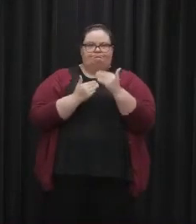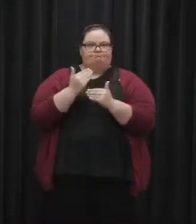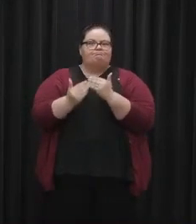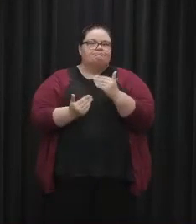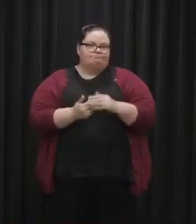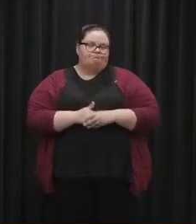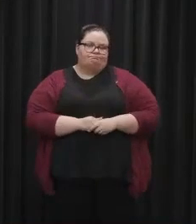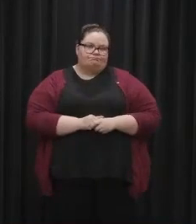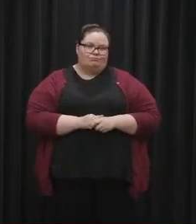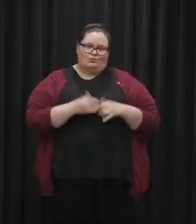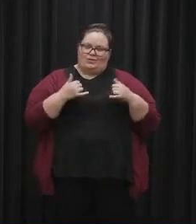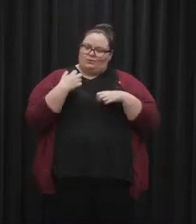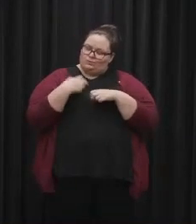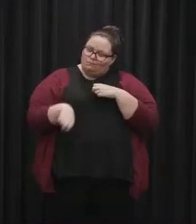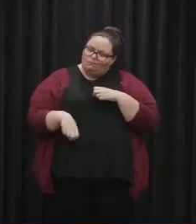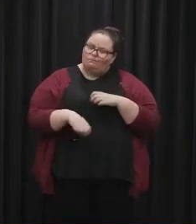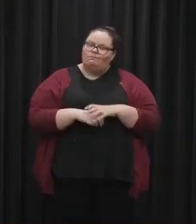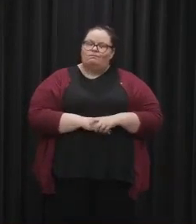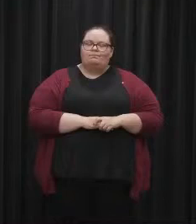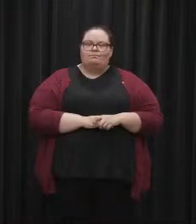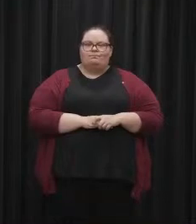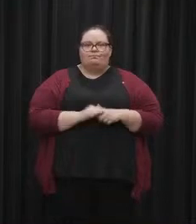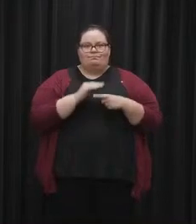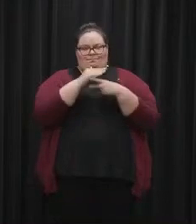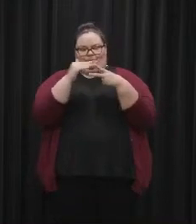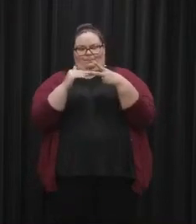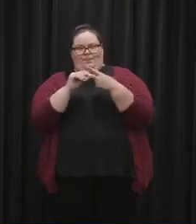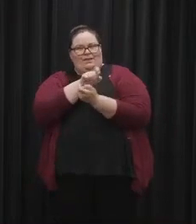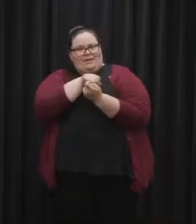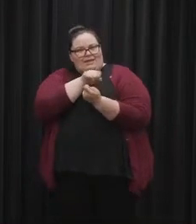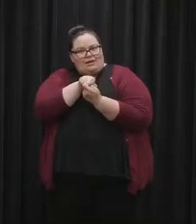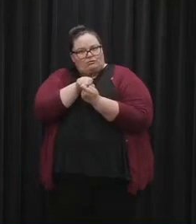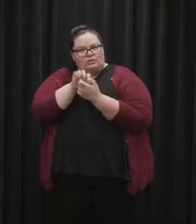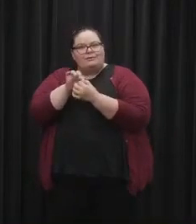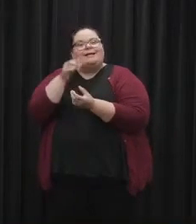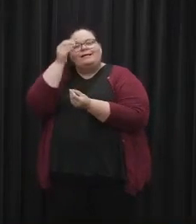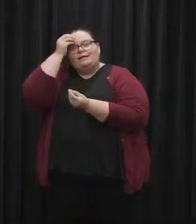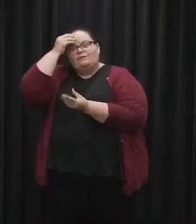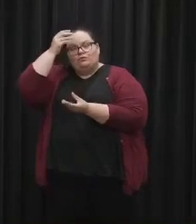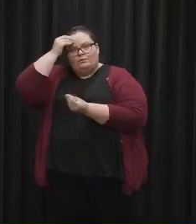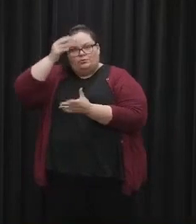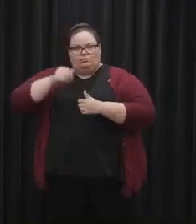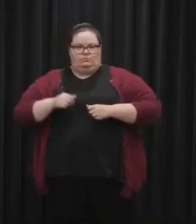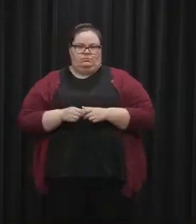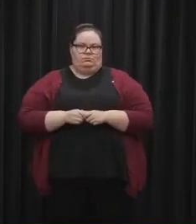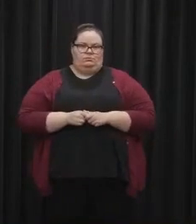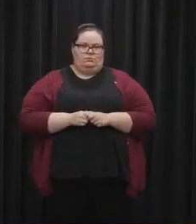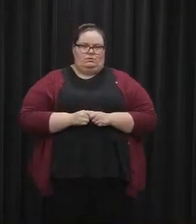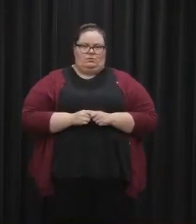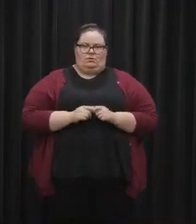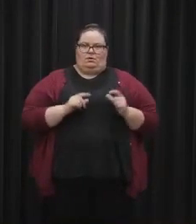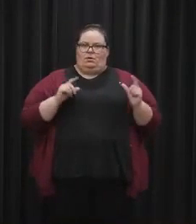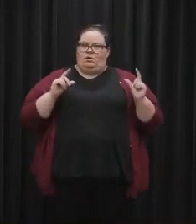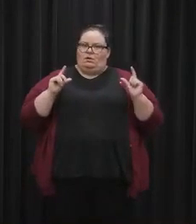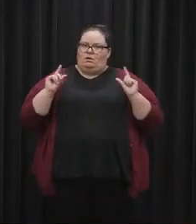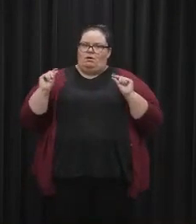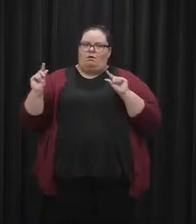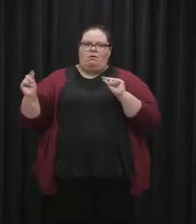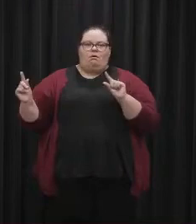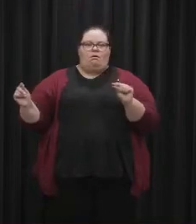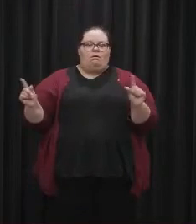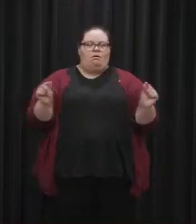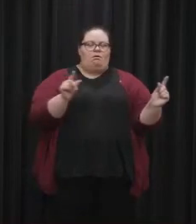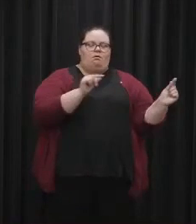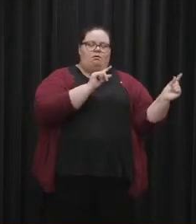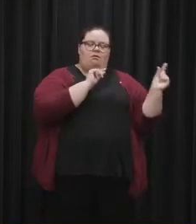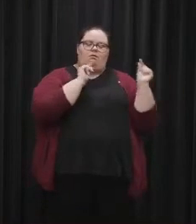difficult moment. And the other point around accuracy of information. I'm continuing to hear far too many people online